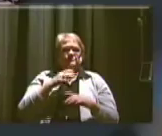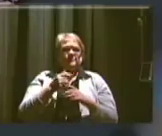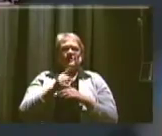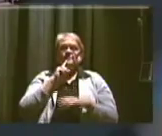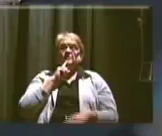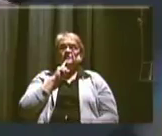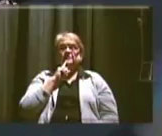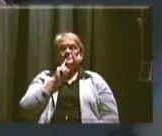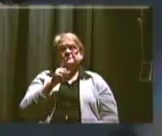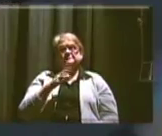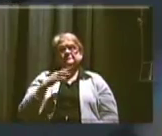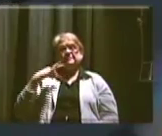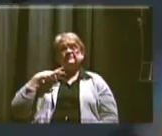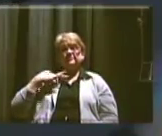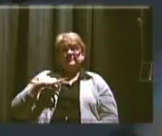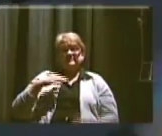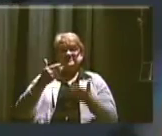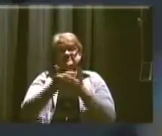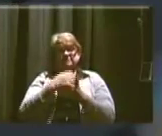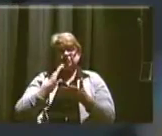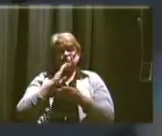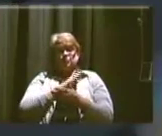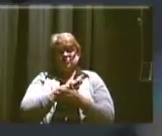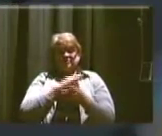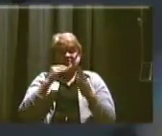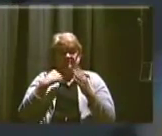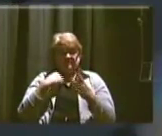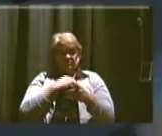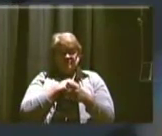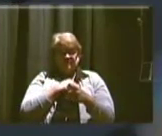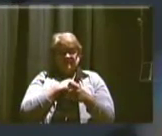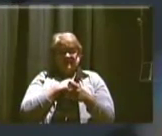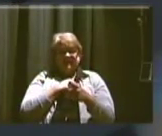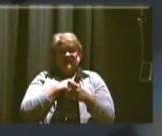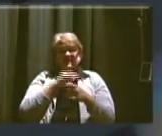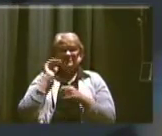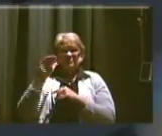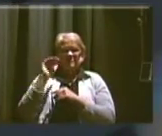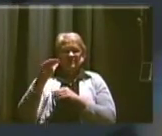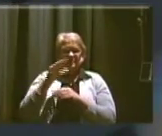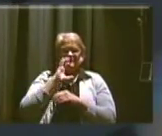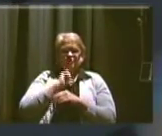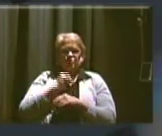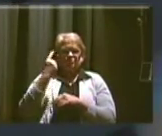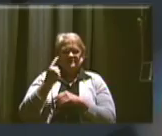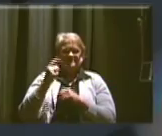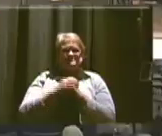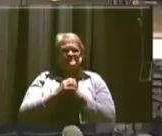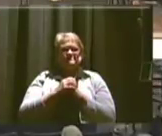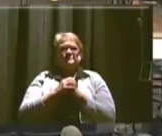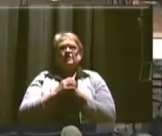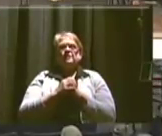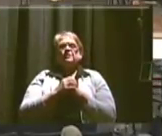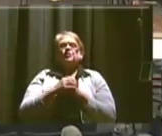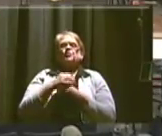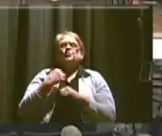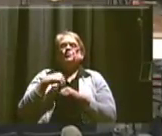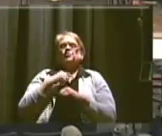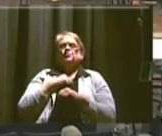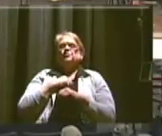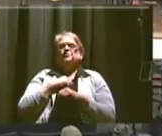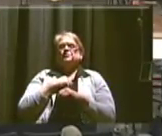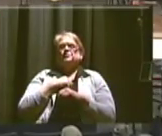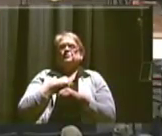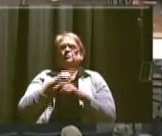Really, for the benefit of the new board members and a reminder for our veteran board members, we are given funds